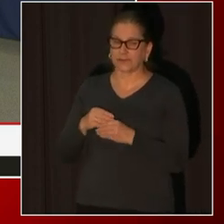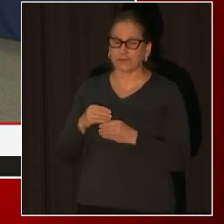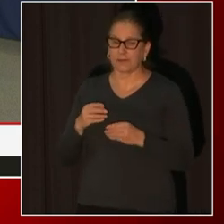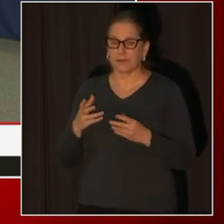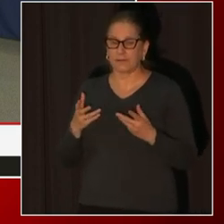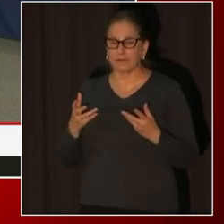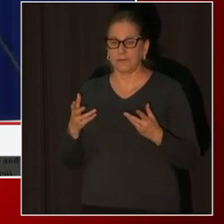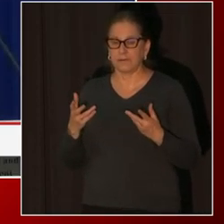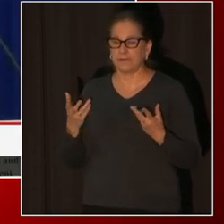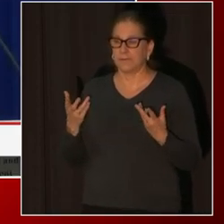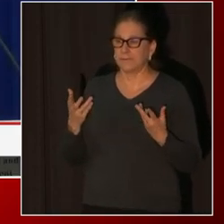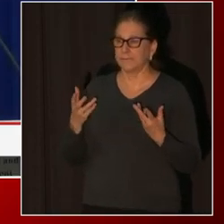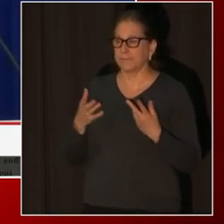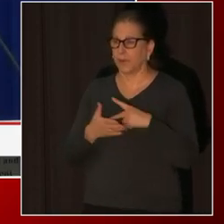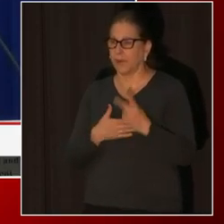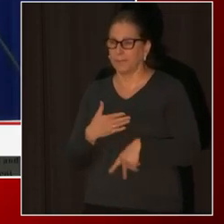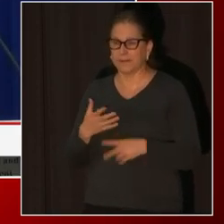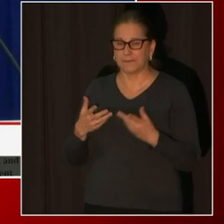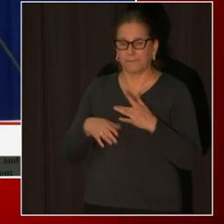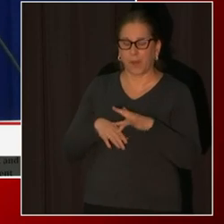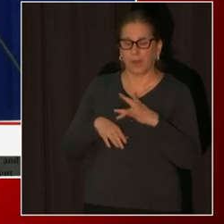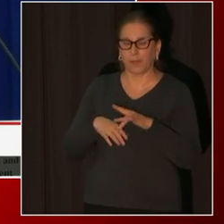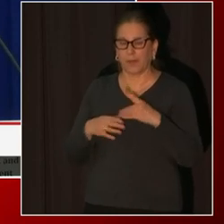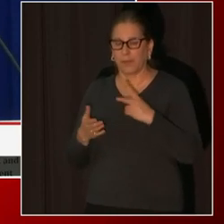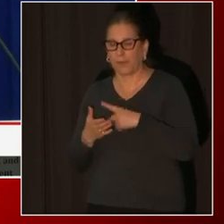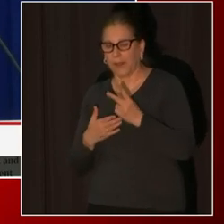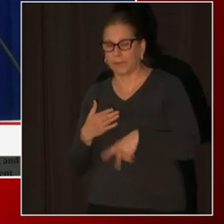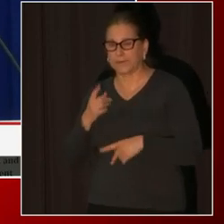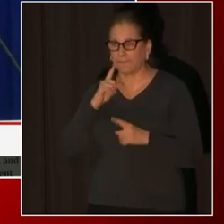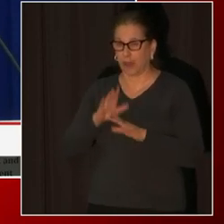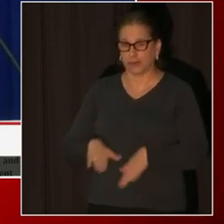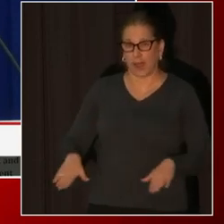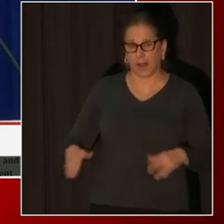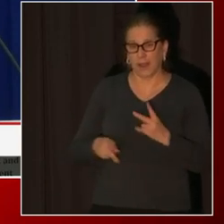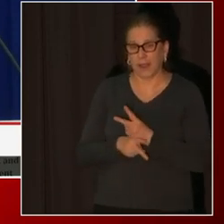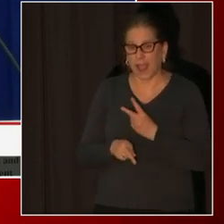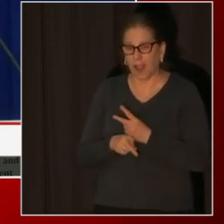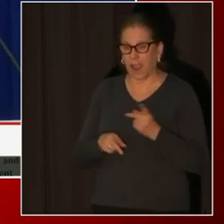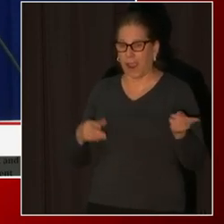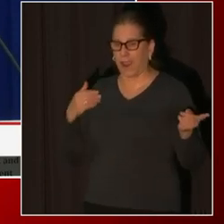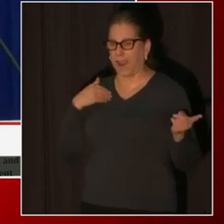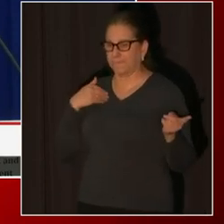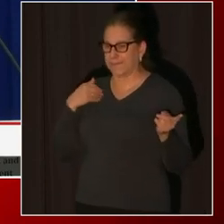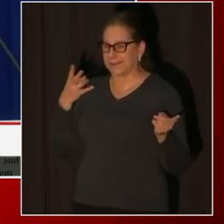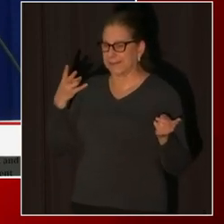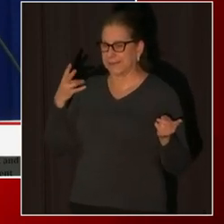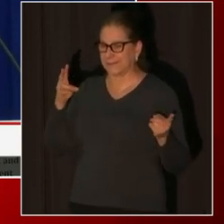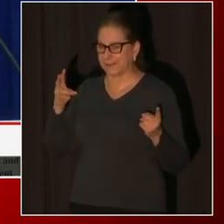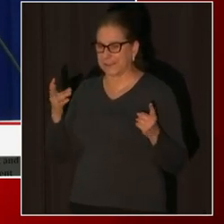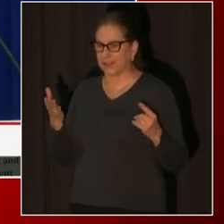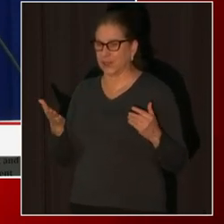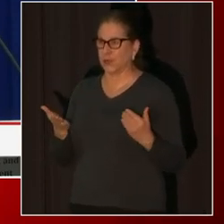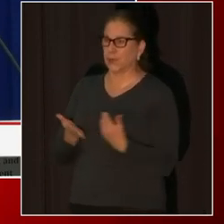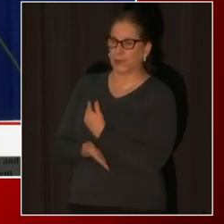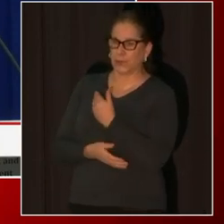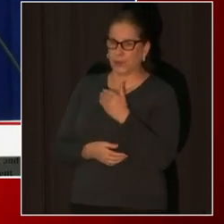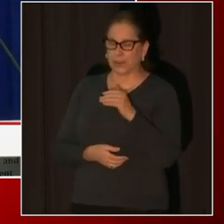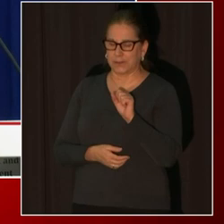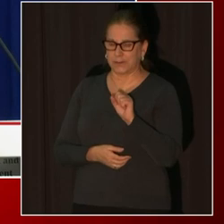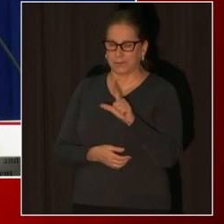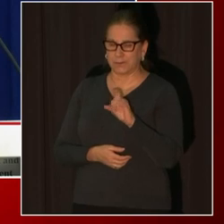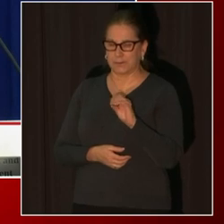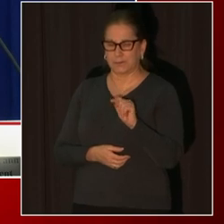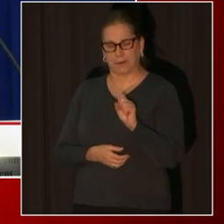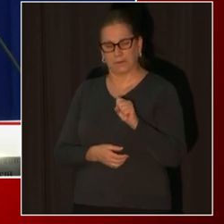out slots in 17 new schools across the city. The first set will be completed at the end of fiscal